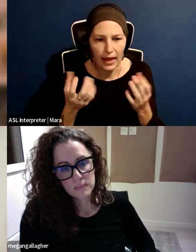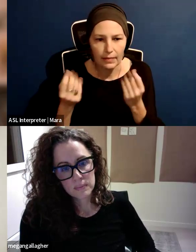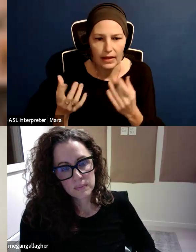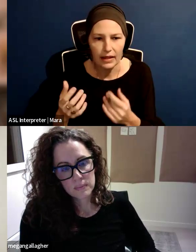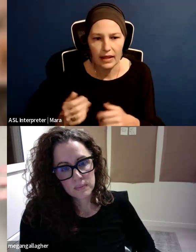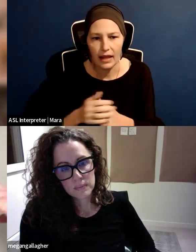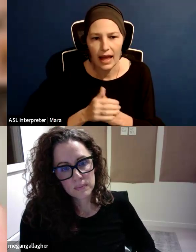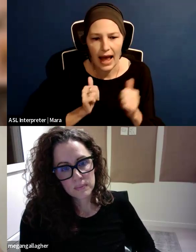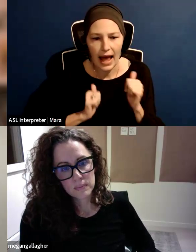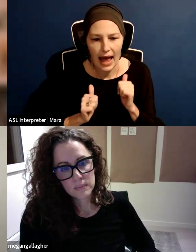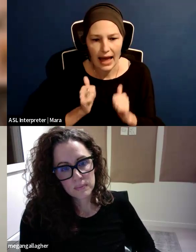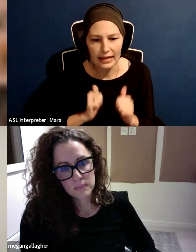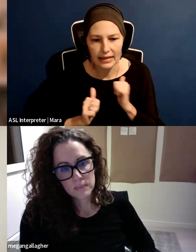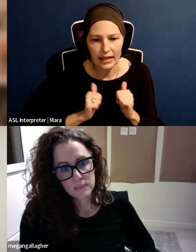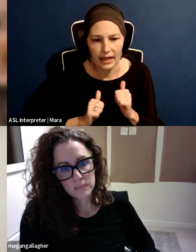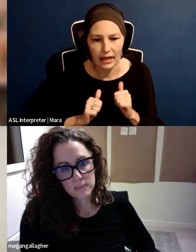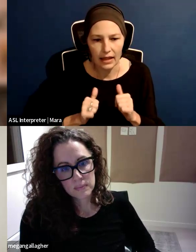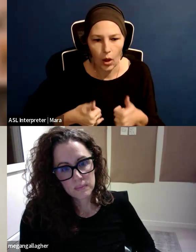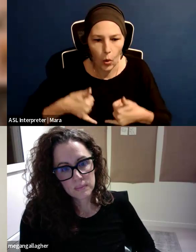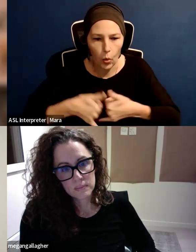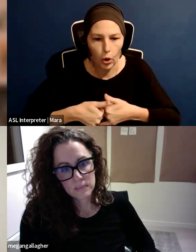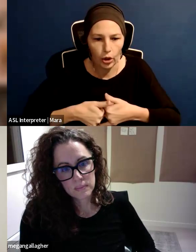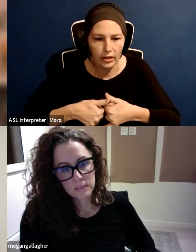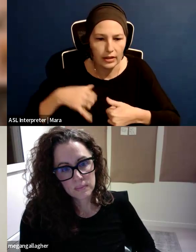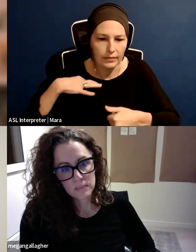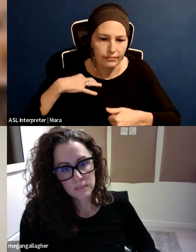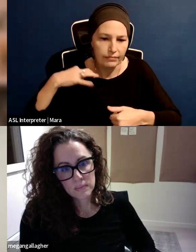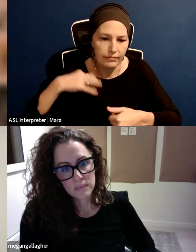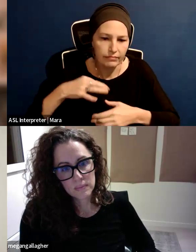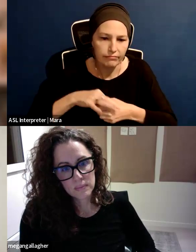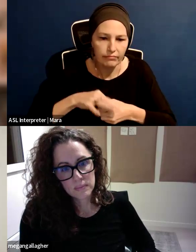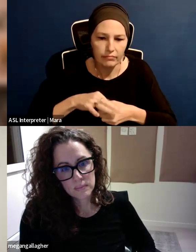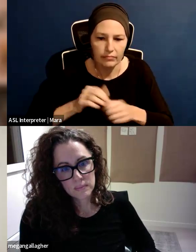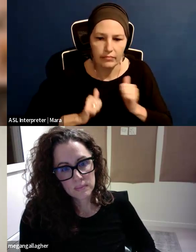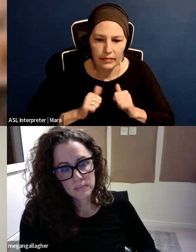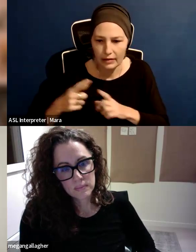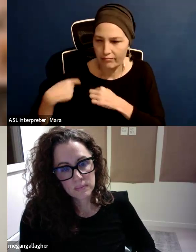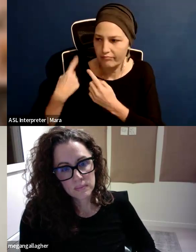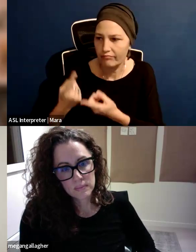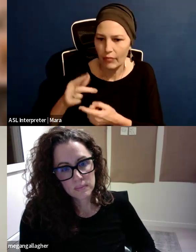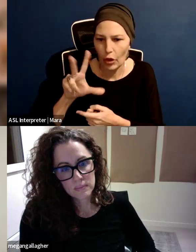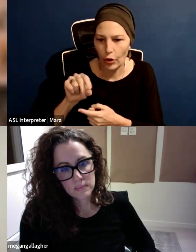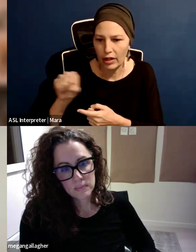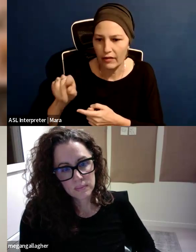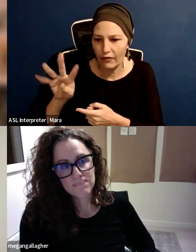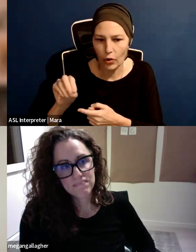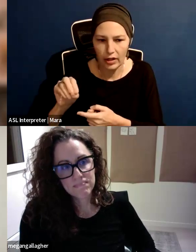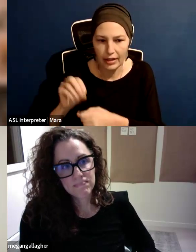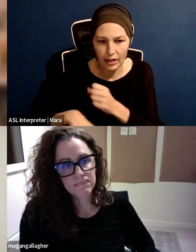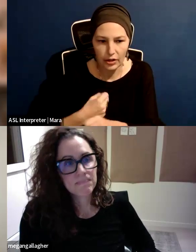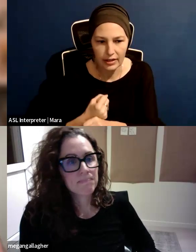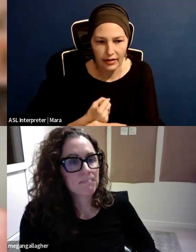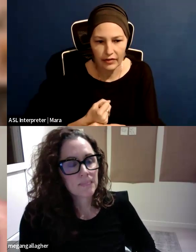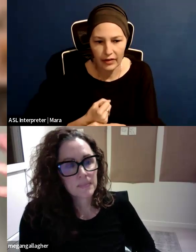award nominated performances in the past 30, 40 years of able-bodied people playing disabled